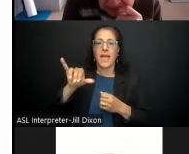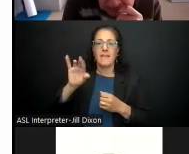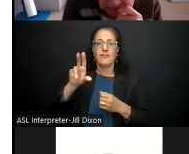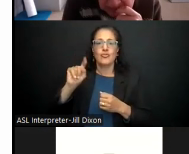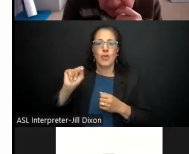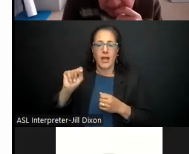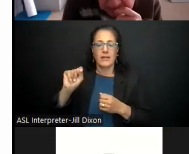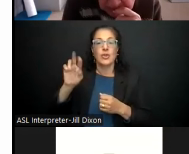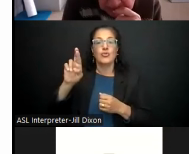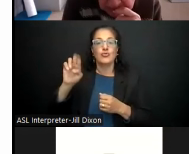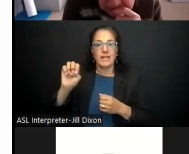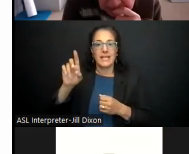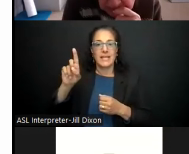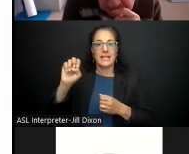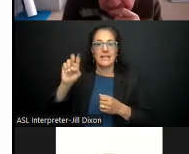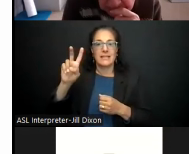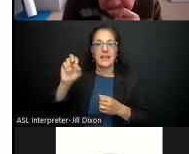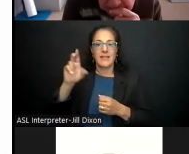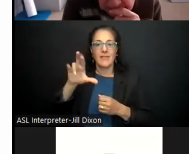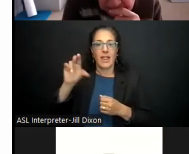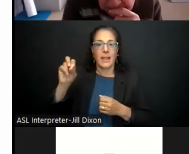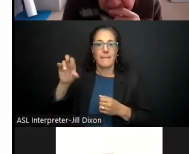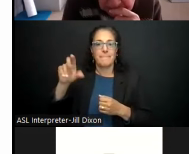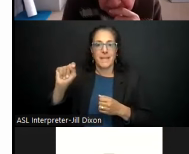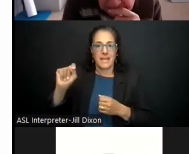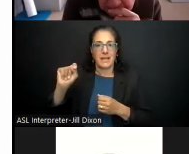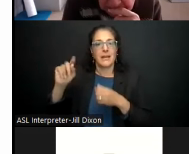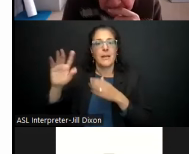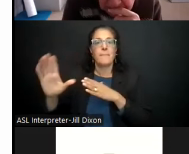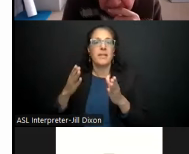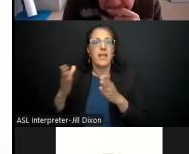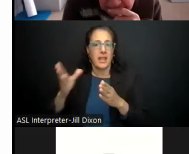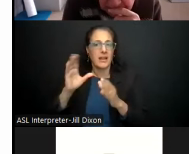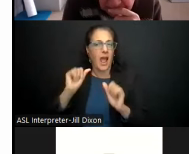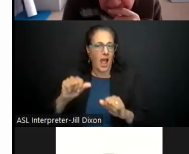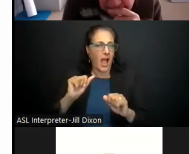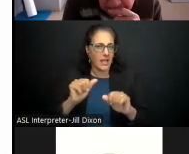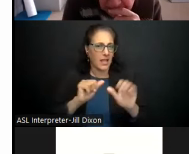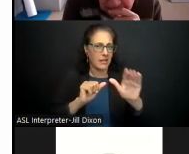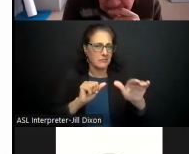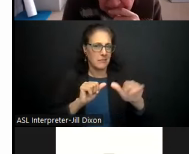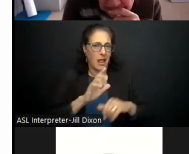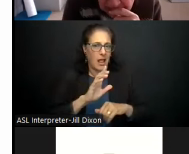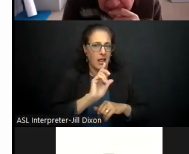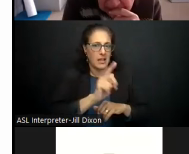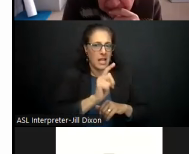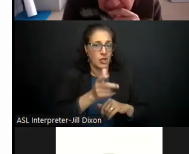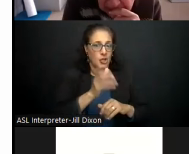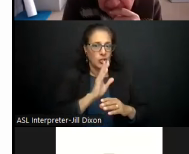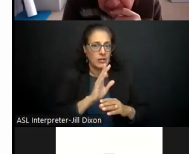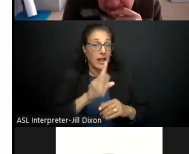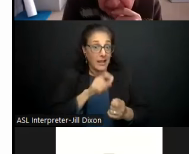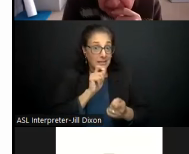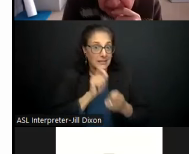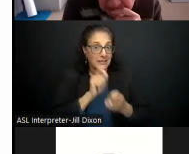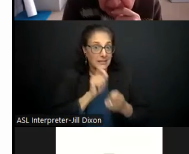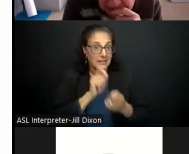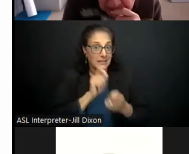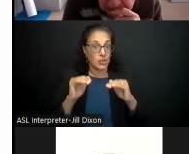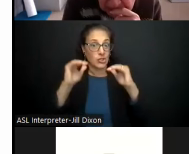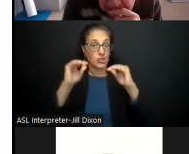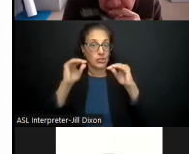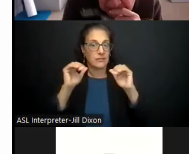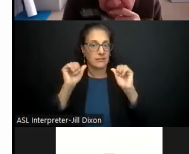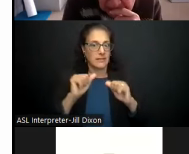can follow up with you afterwards and get you the exact elevation if you need it. But I do know that it is going to